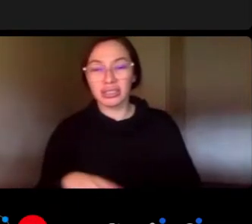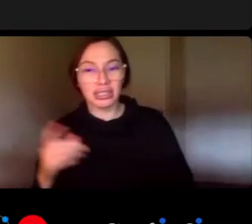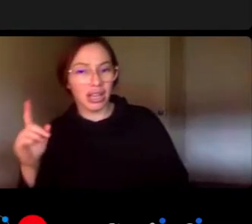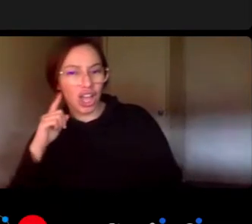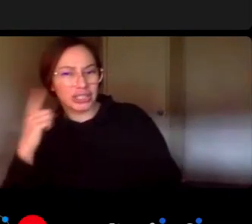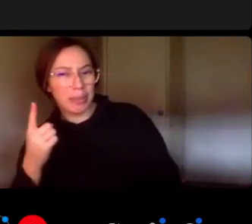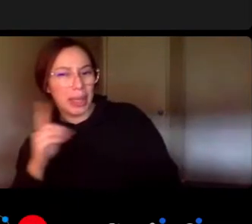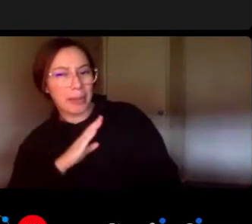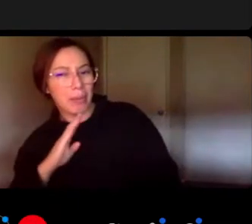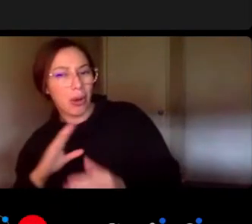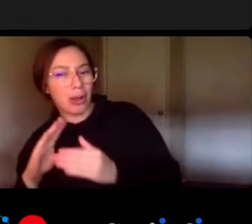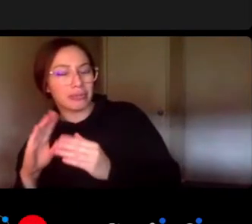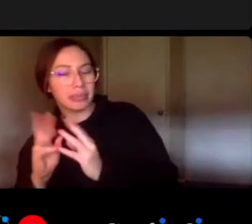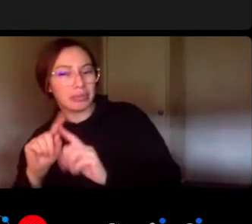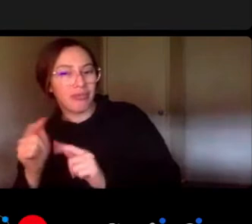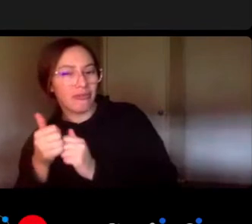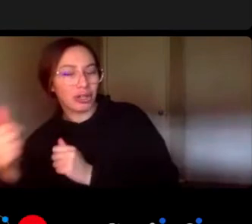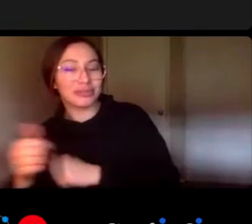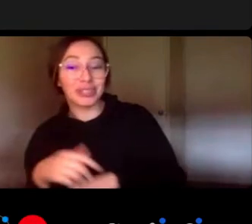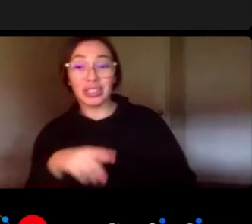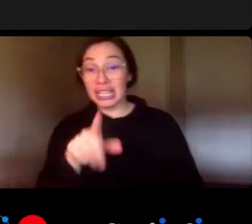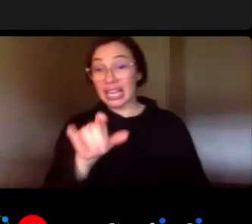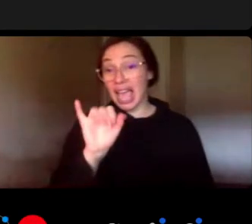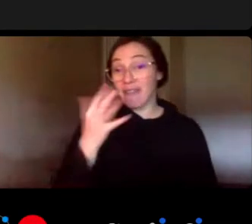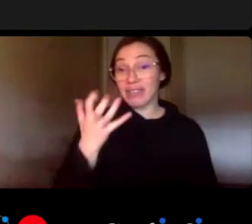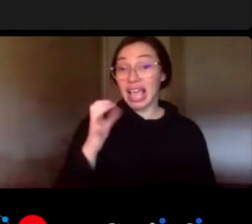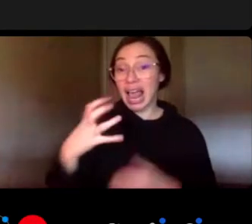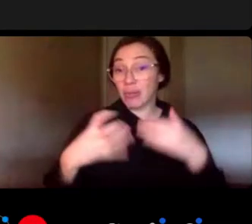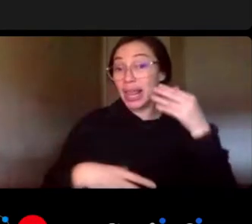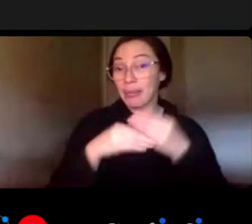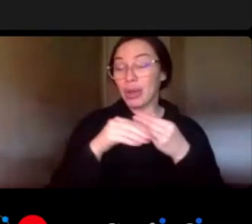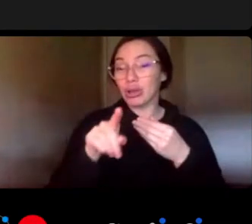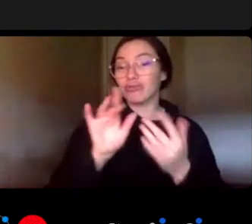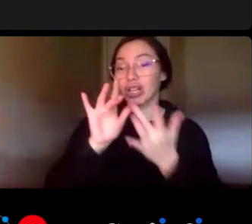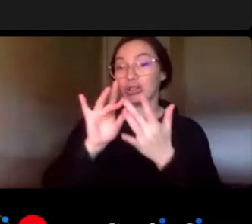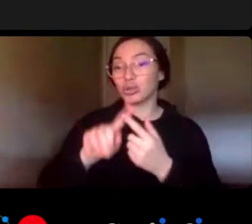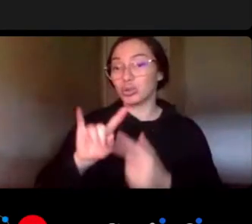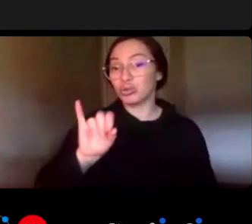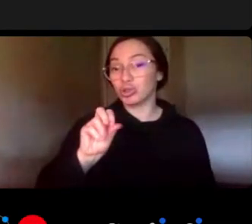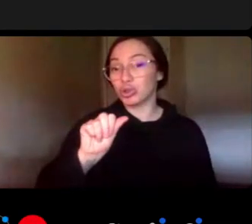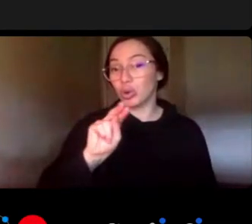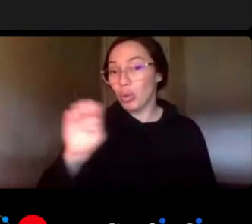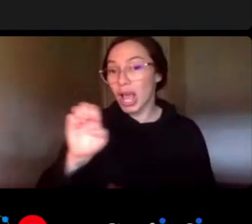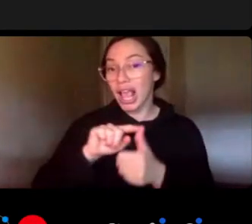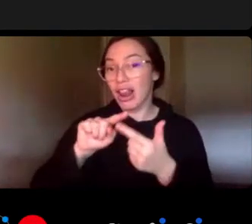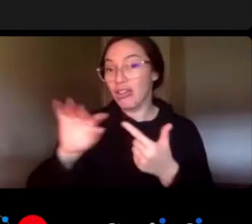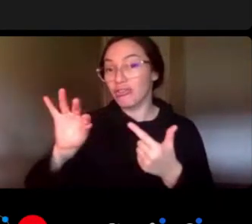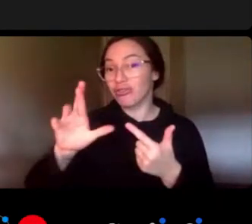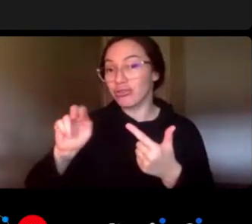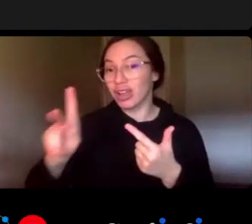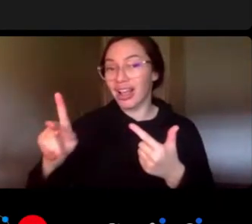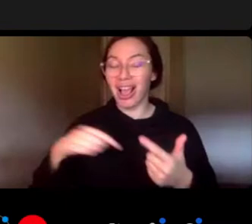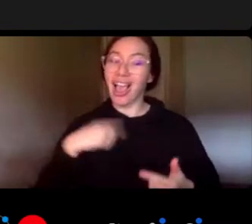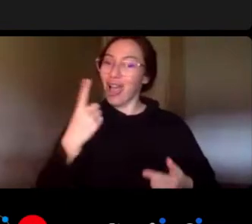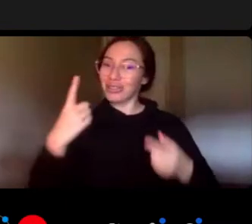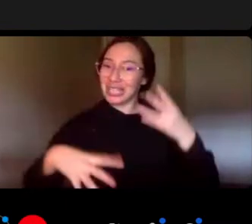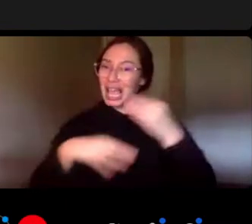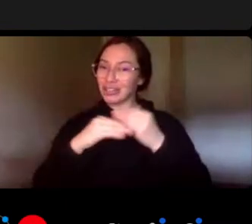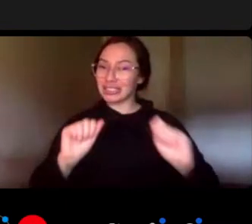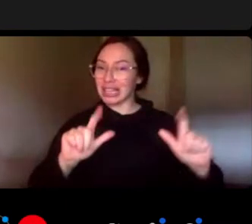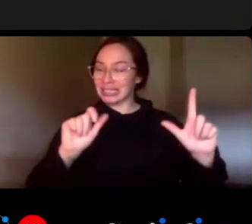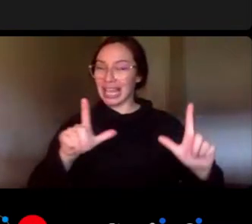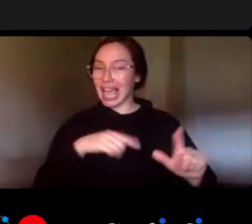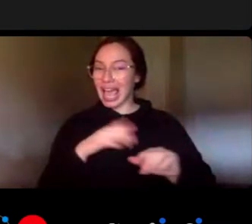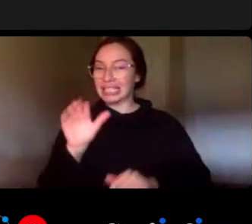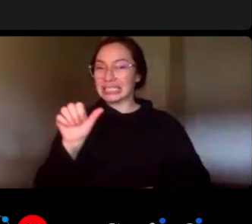So if you have input, reach out to Joanne or to Frank and share that. See what I've got. I always put in extra slides. I'm going to skip my